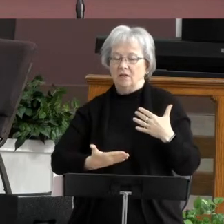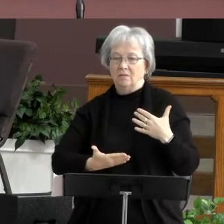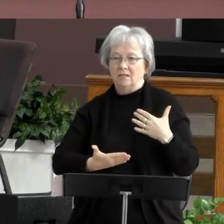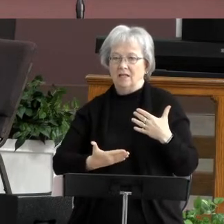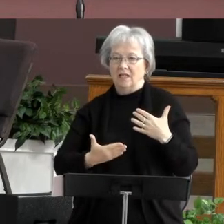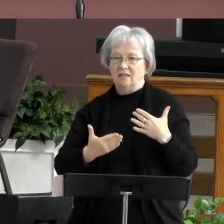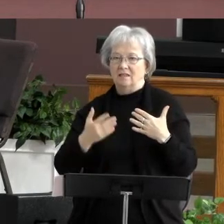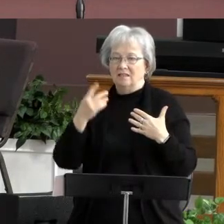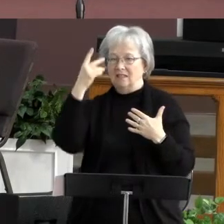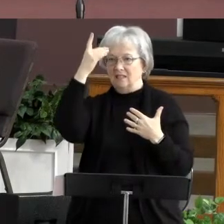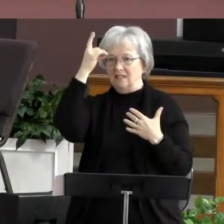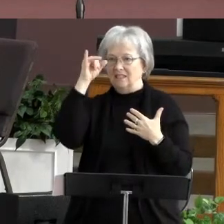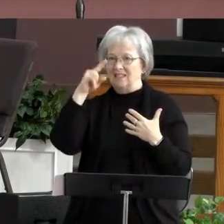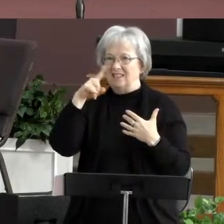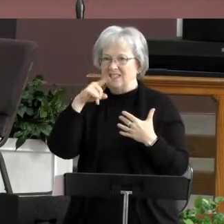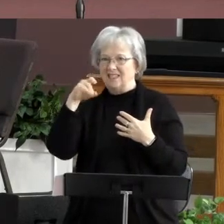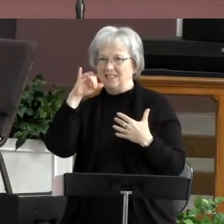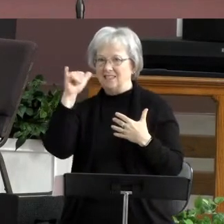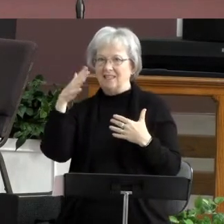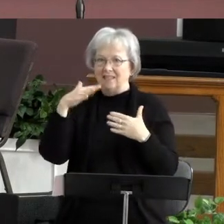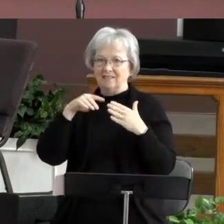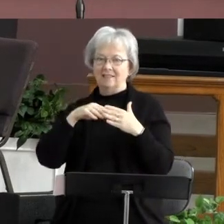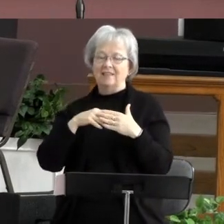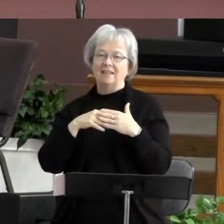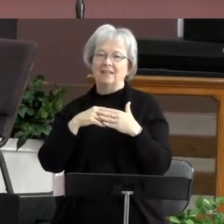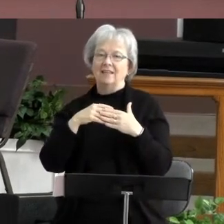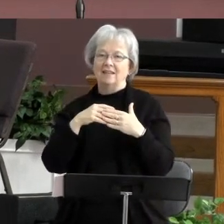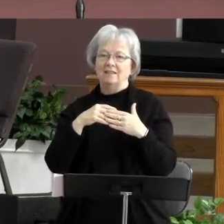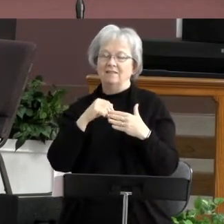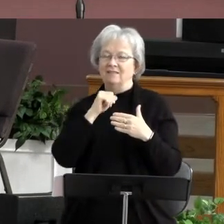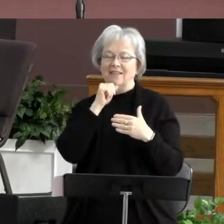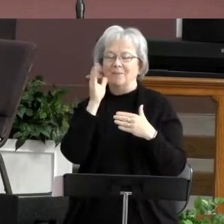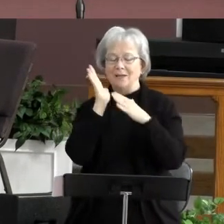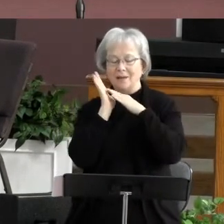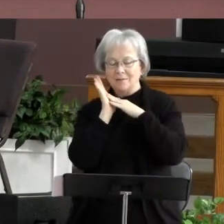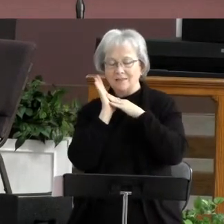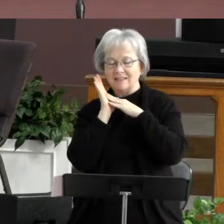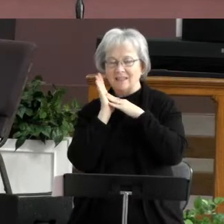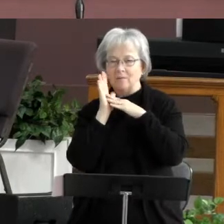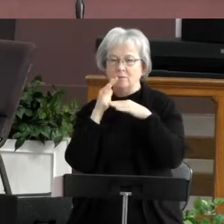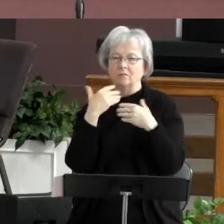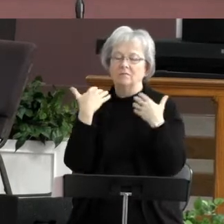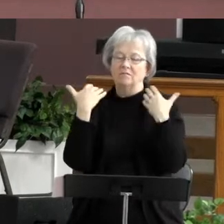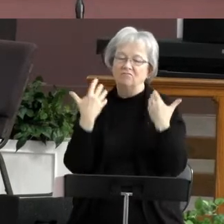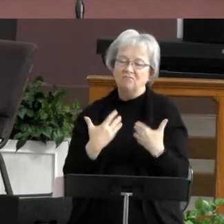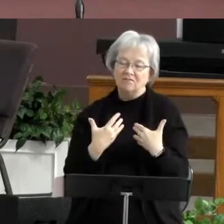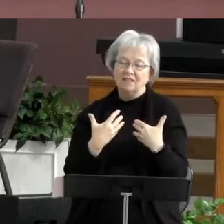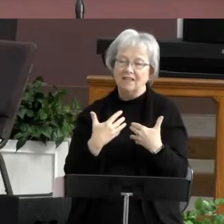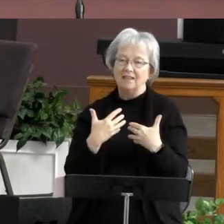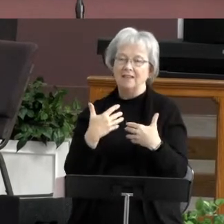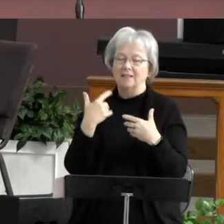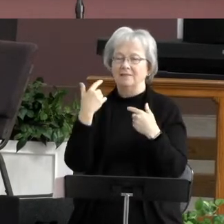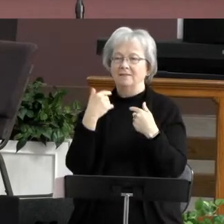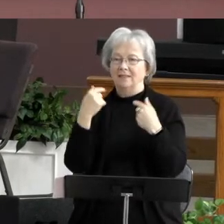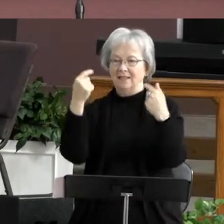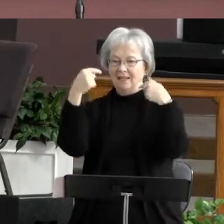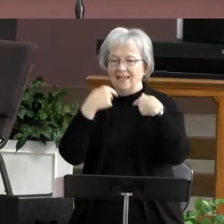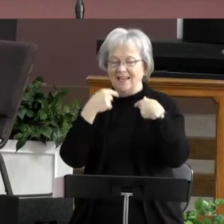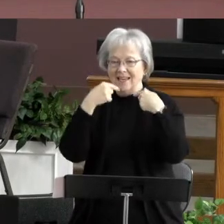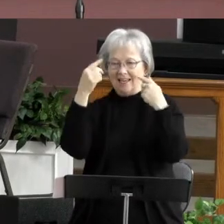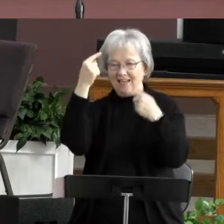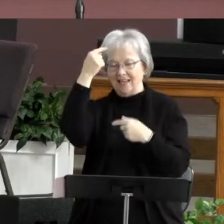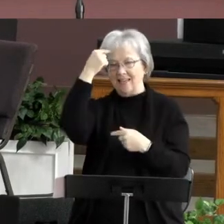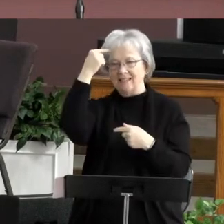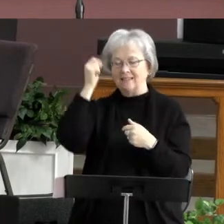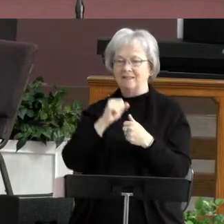frequent urination or diarrhea, shortness of breath, insomnia, fatigue, headaches, muscle tension, tremors, and